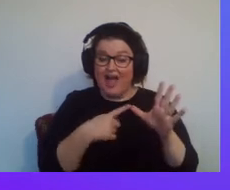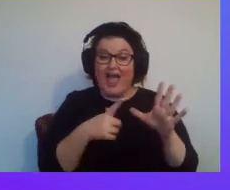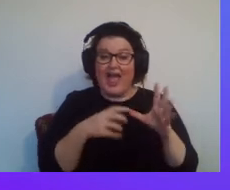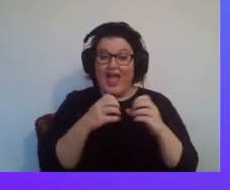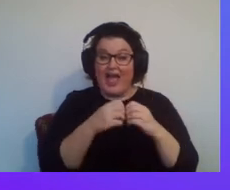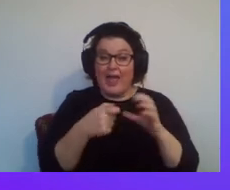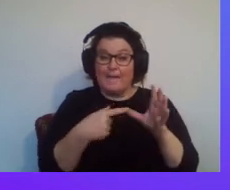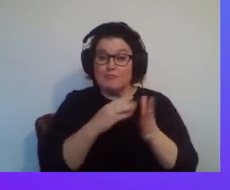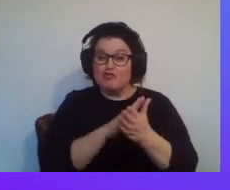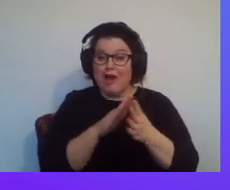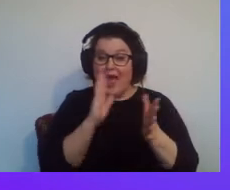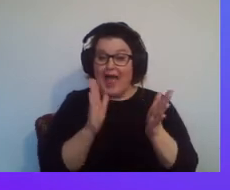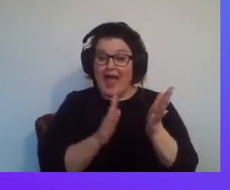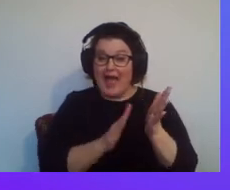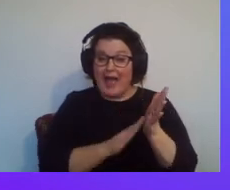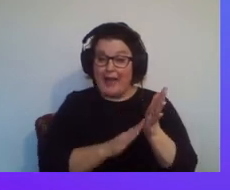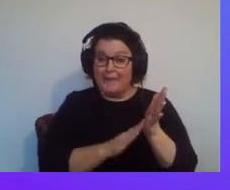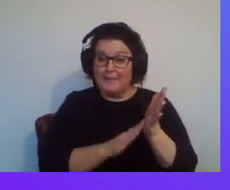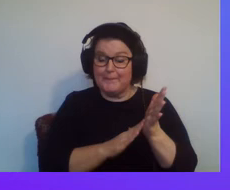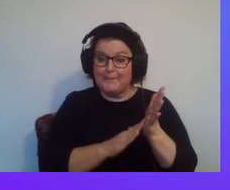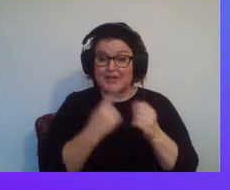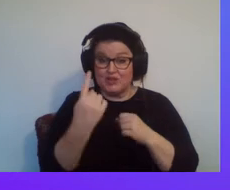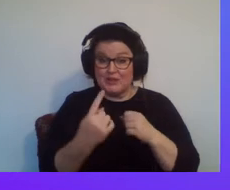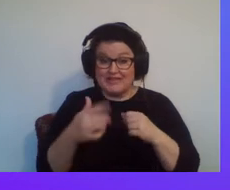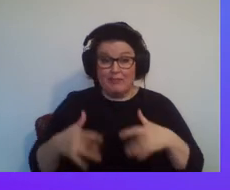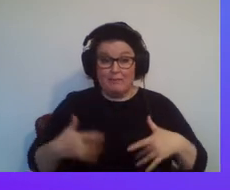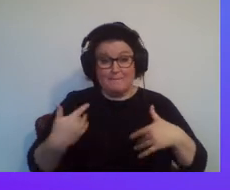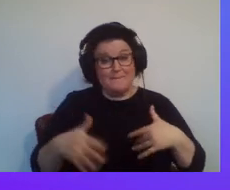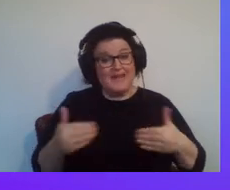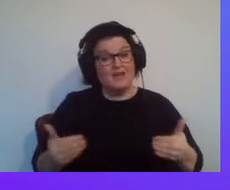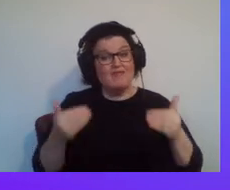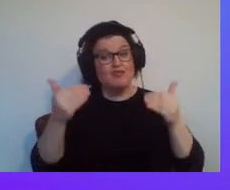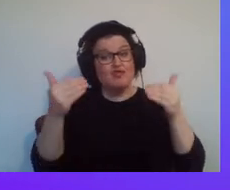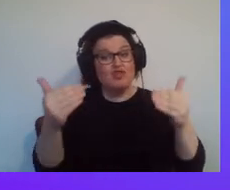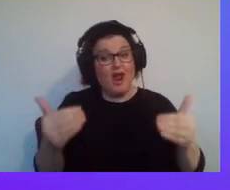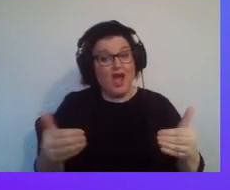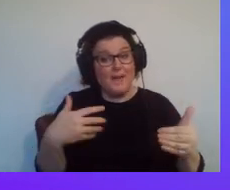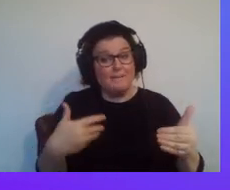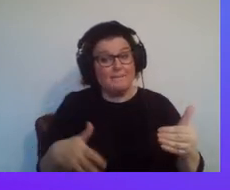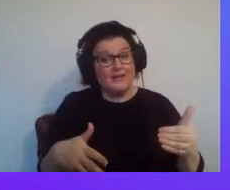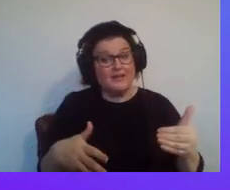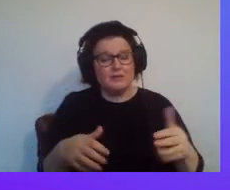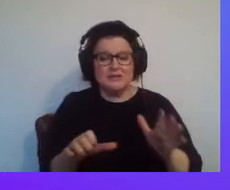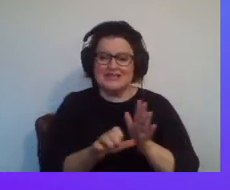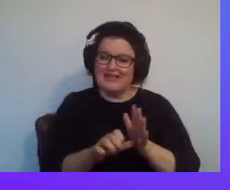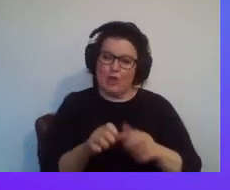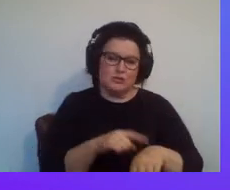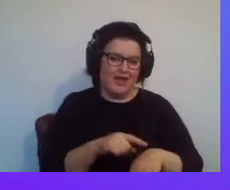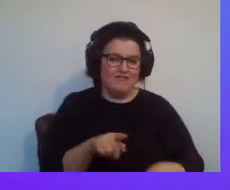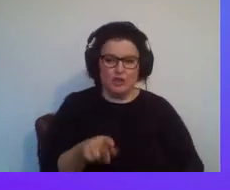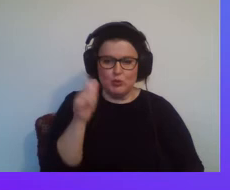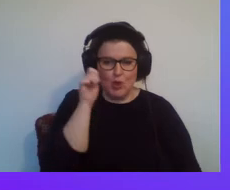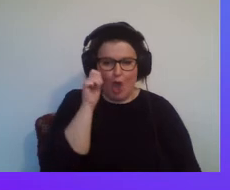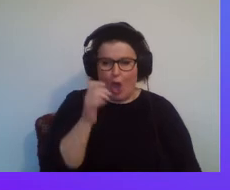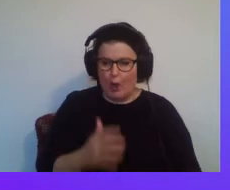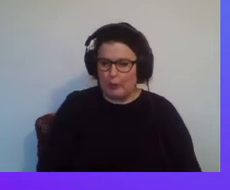No doubt you've been on the front line of this, and I'm sure that it's been an agonizing time at times. Could you give